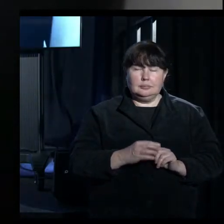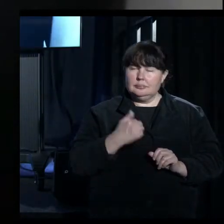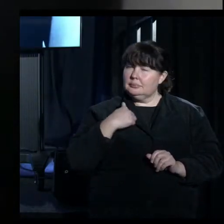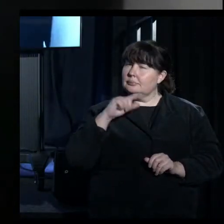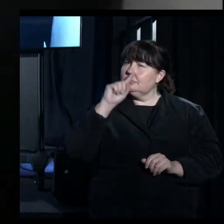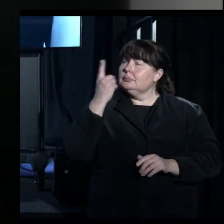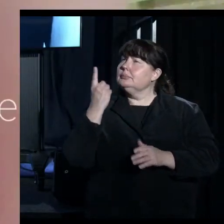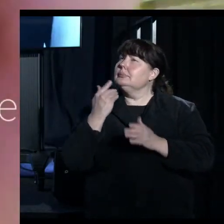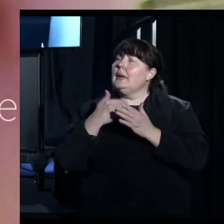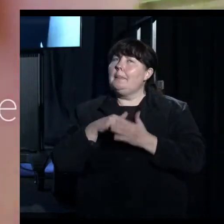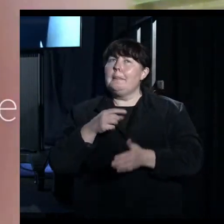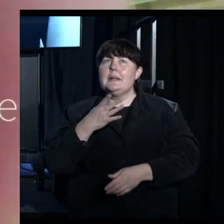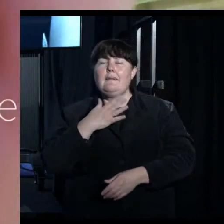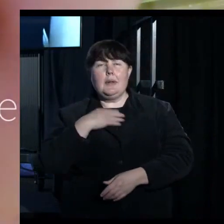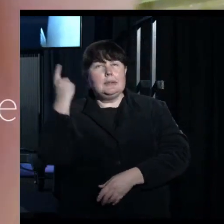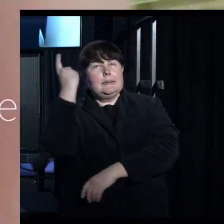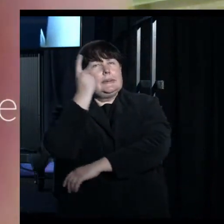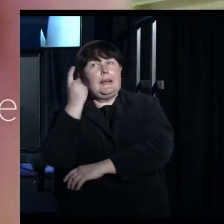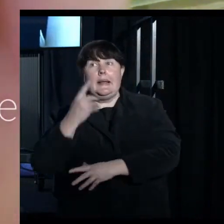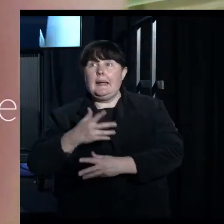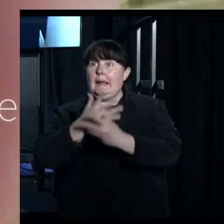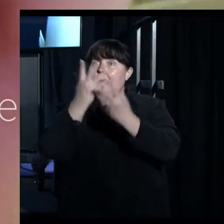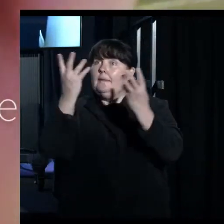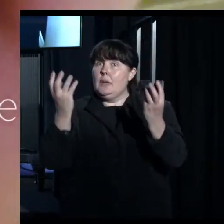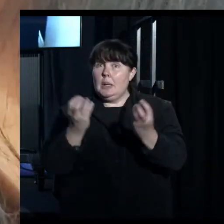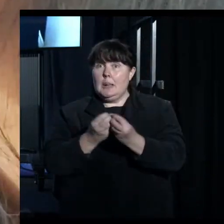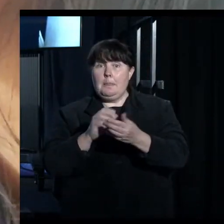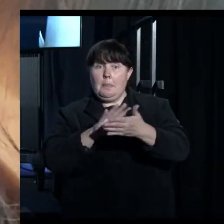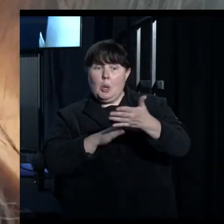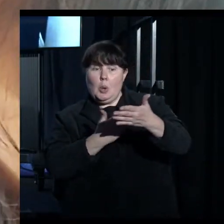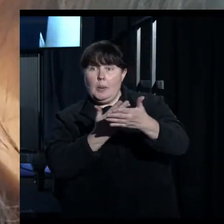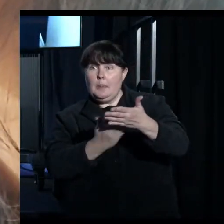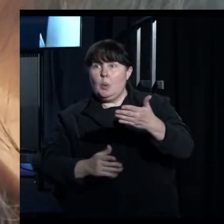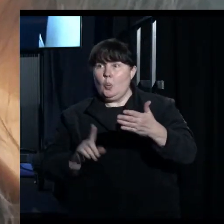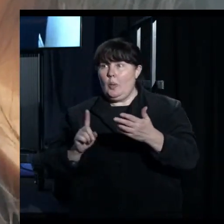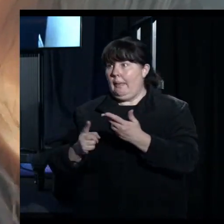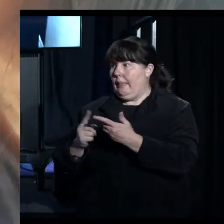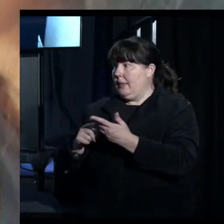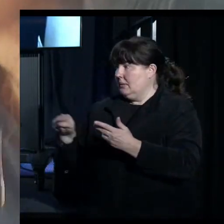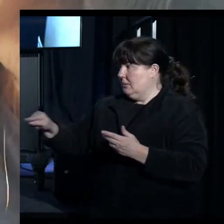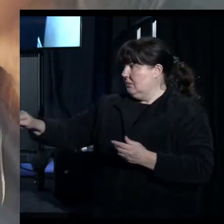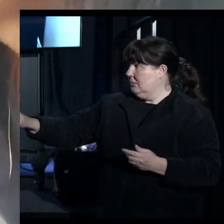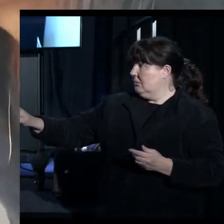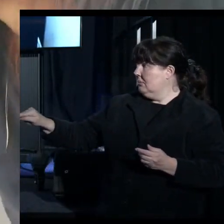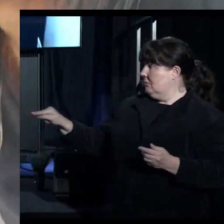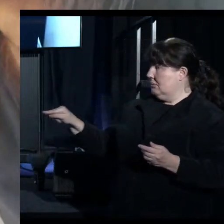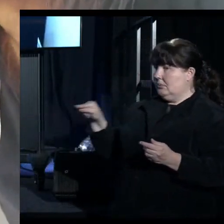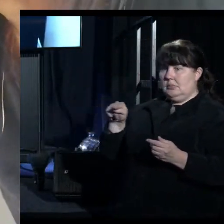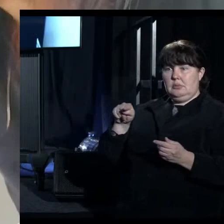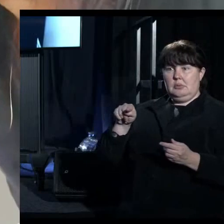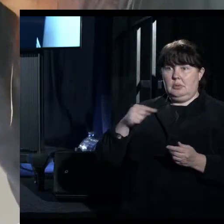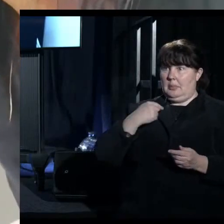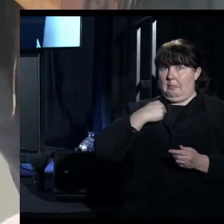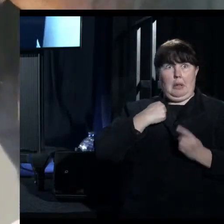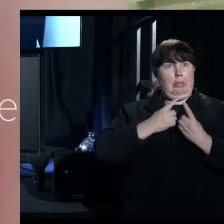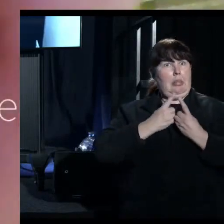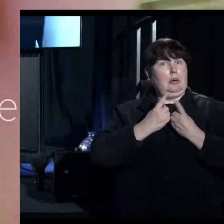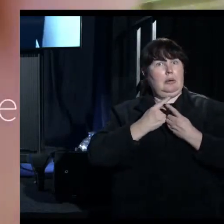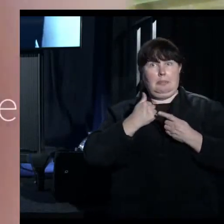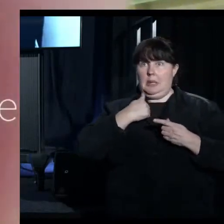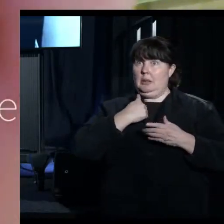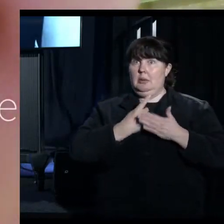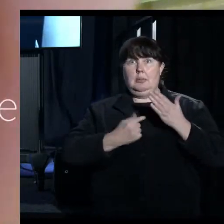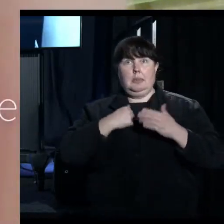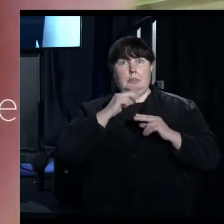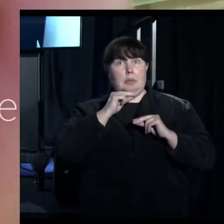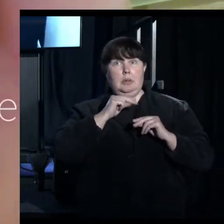good and bad? And if we don't know that, if we can't create a system for that, then when I force people to tell me I'm their favourite person all the time, how can I even believe they mean it? We need standards